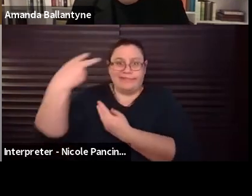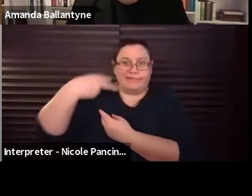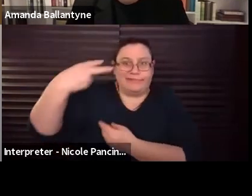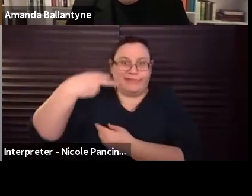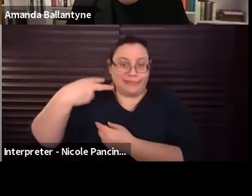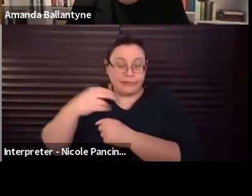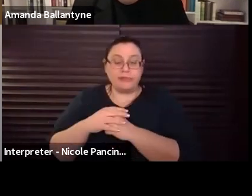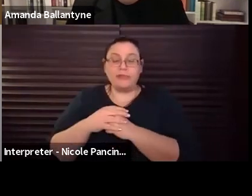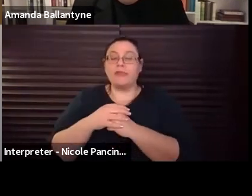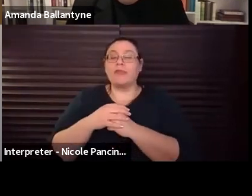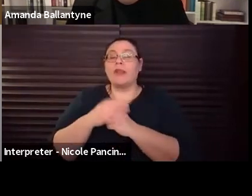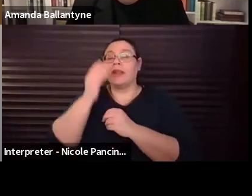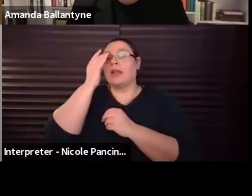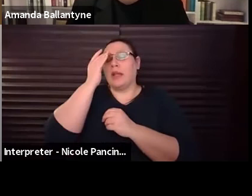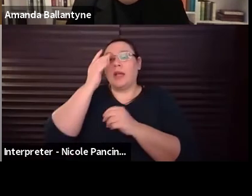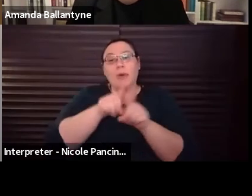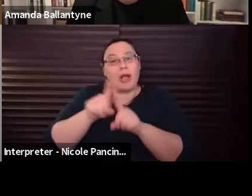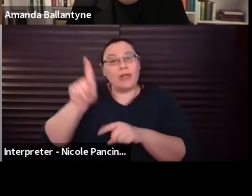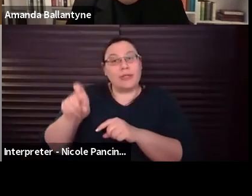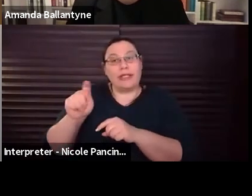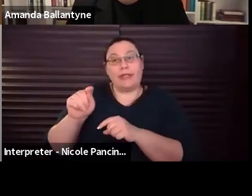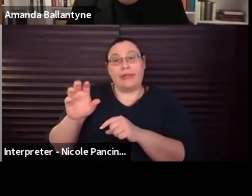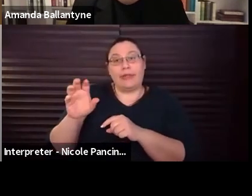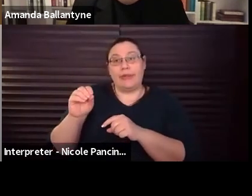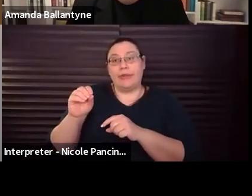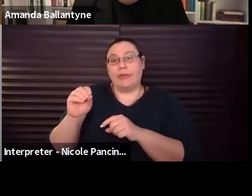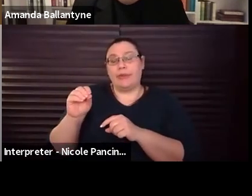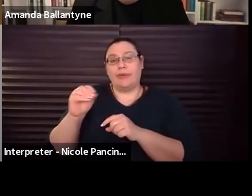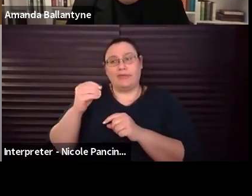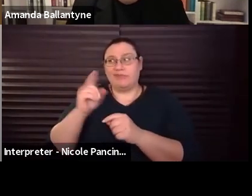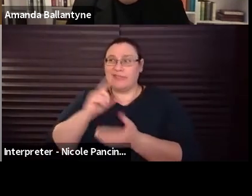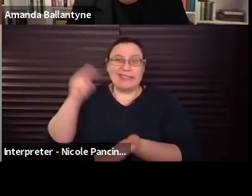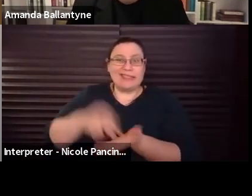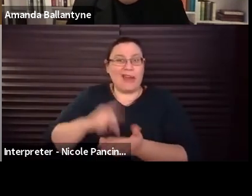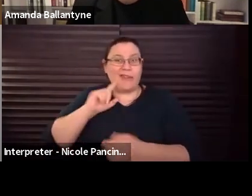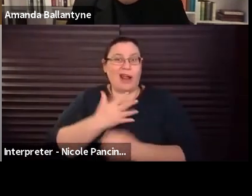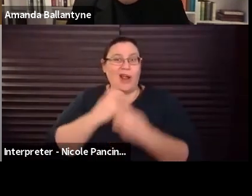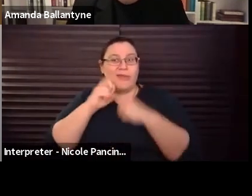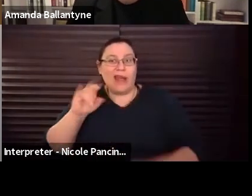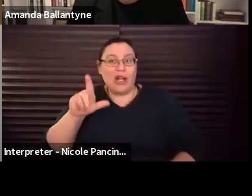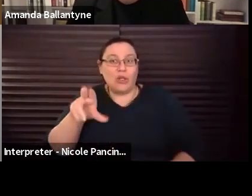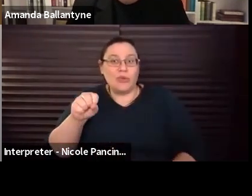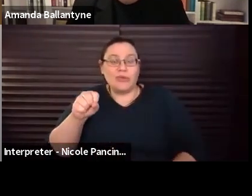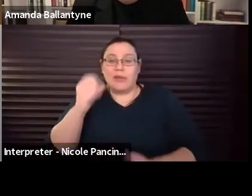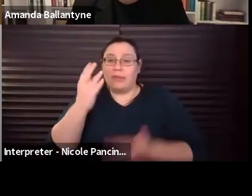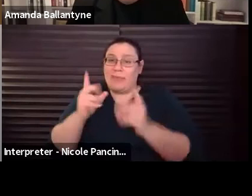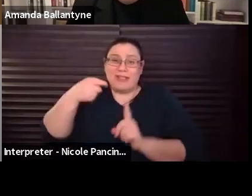is also a need to like take a values stand that maybe some things just should not be